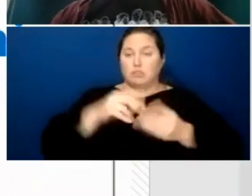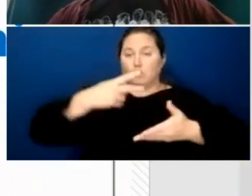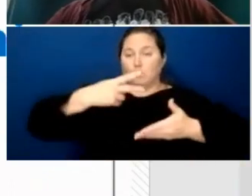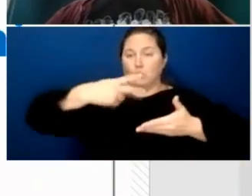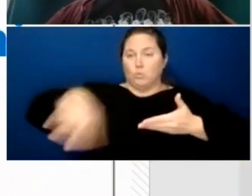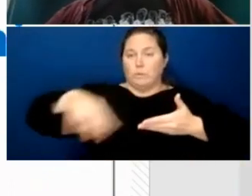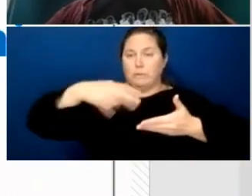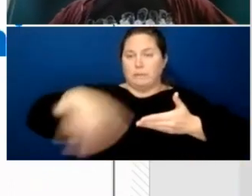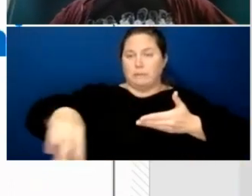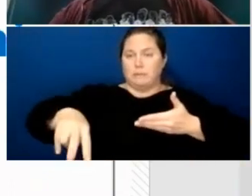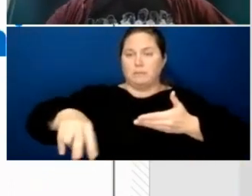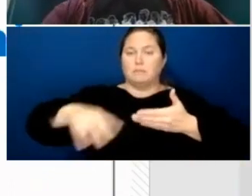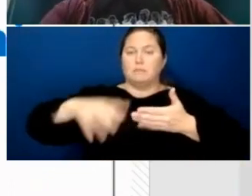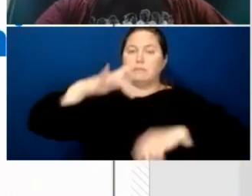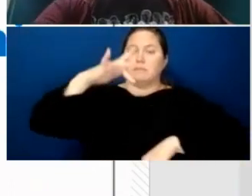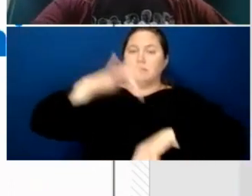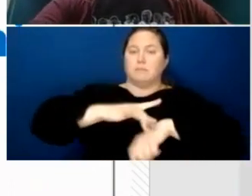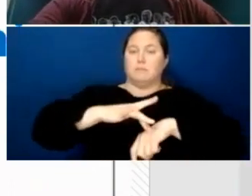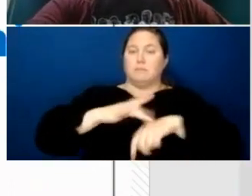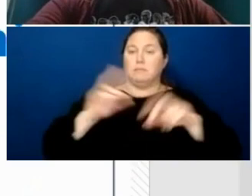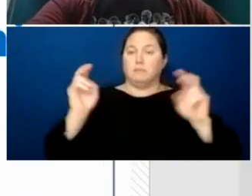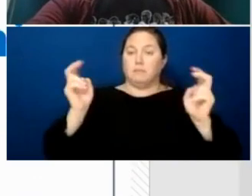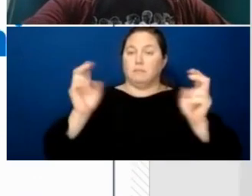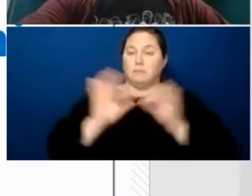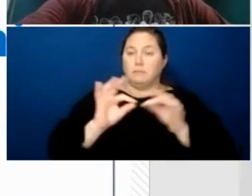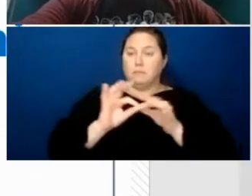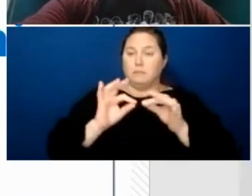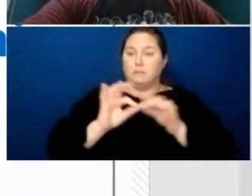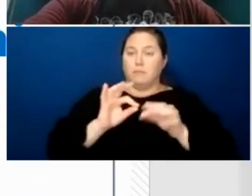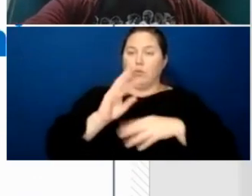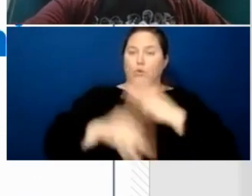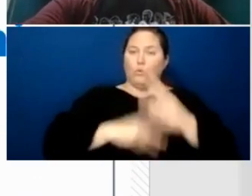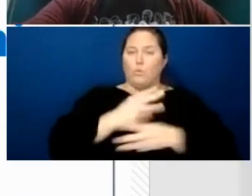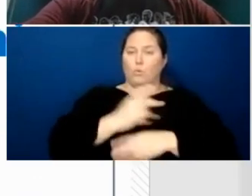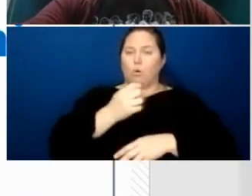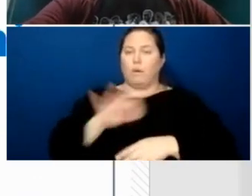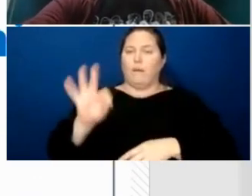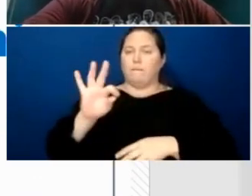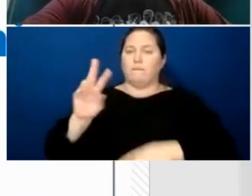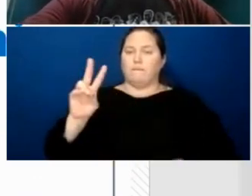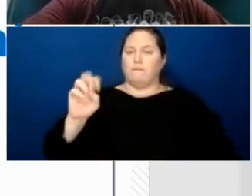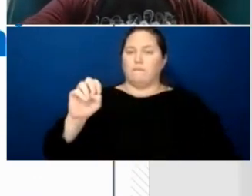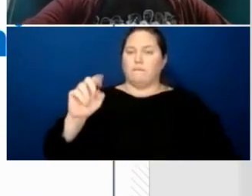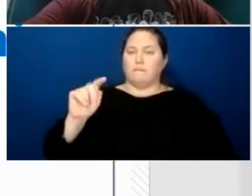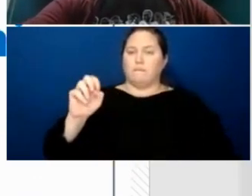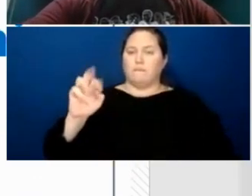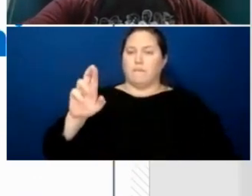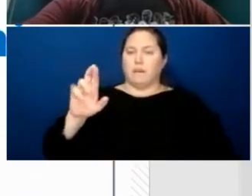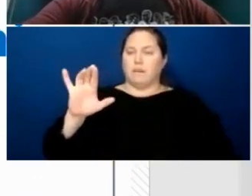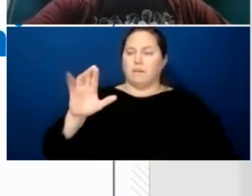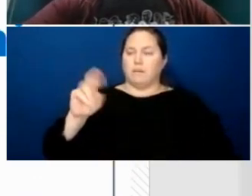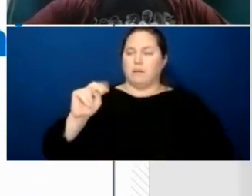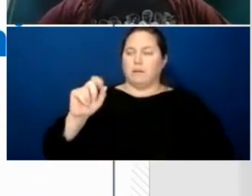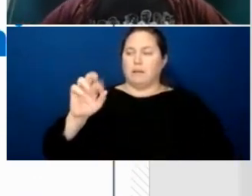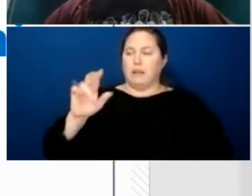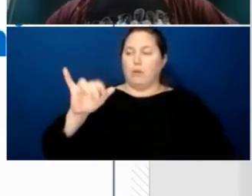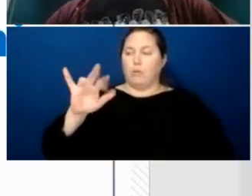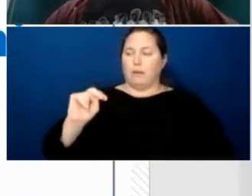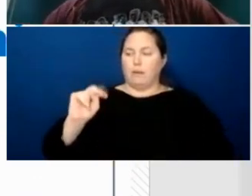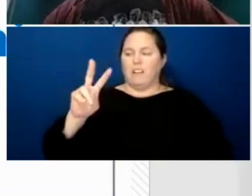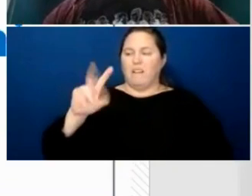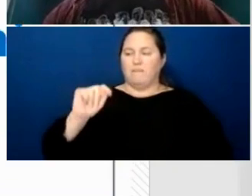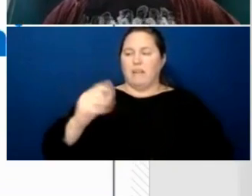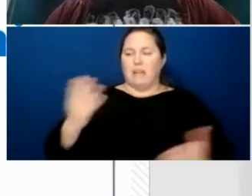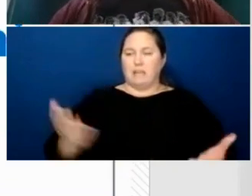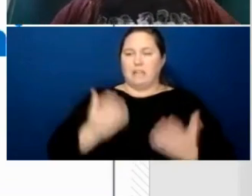the world of being a veterinarian on November 16th with a vet here in Virginia,